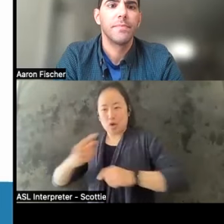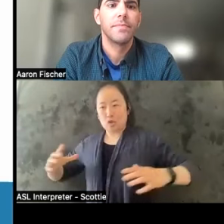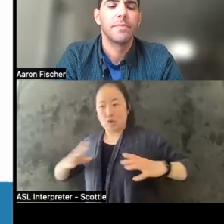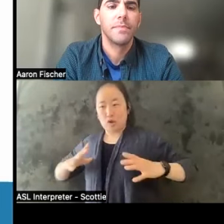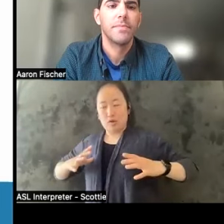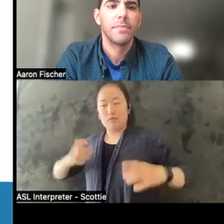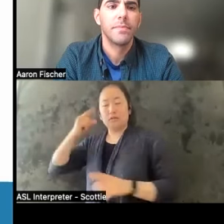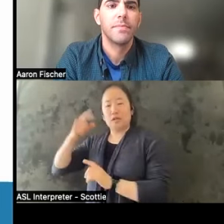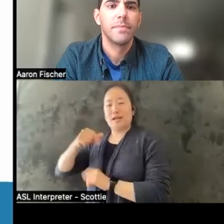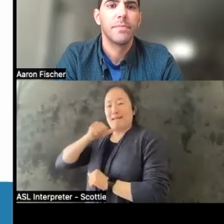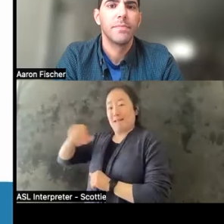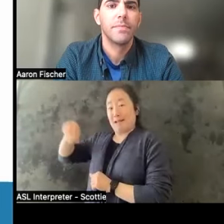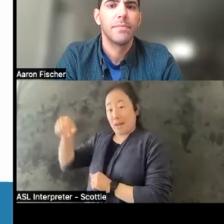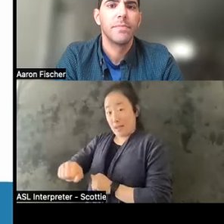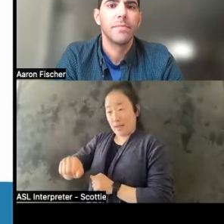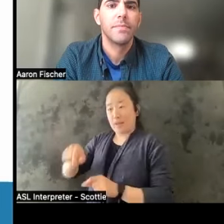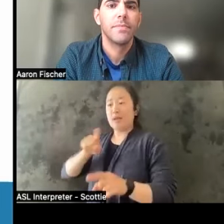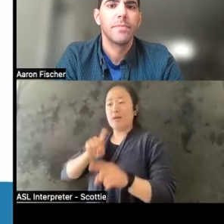protected